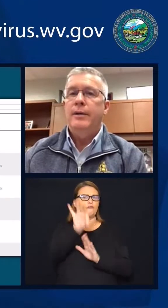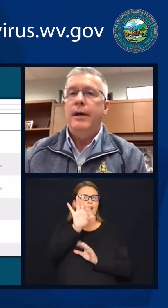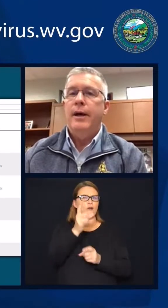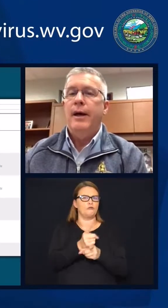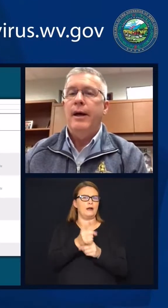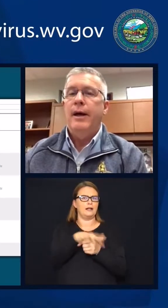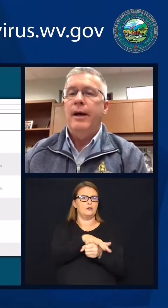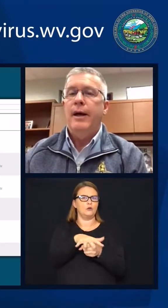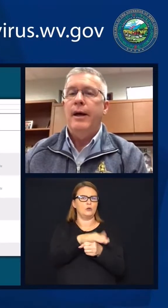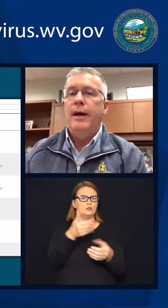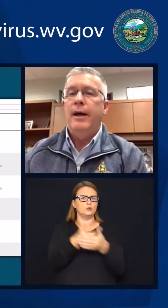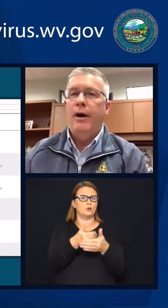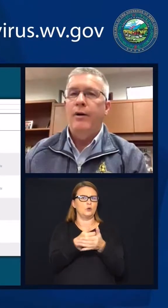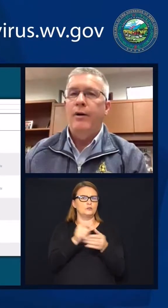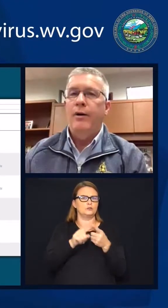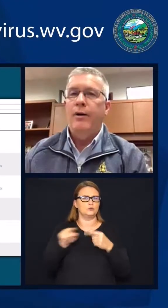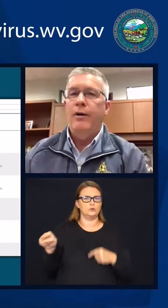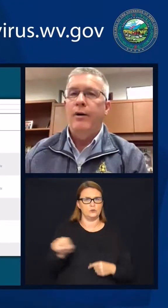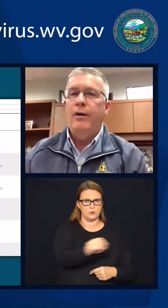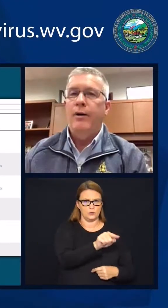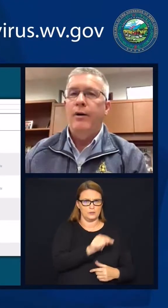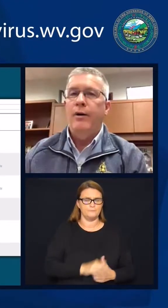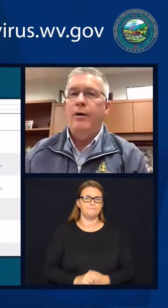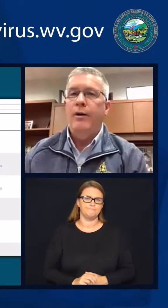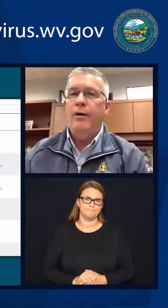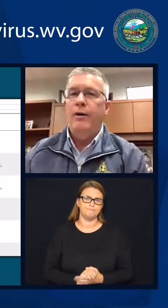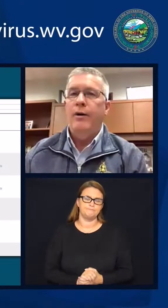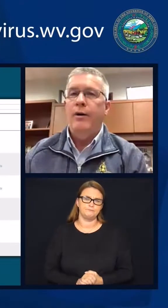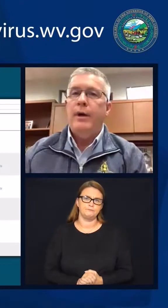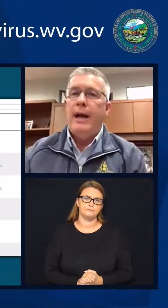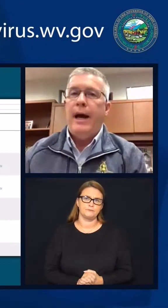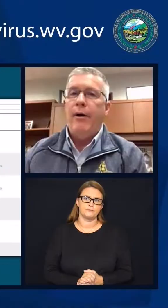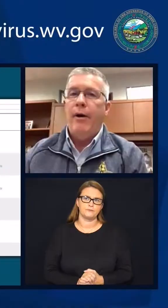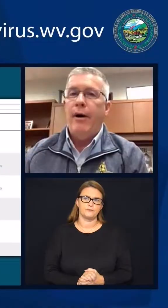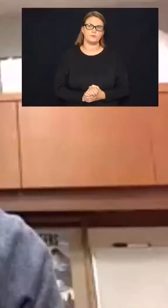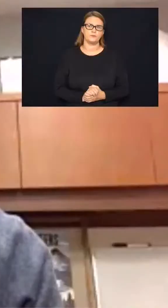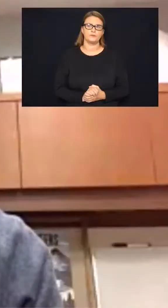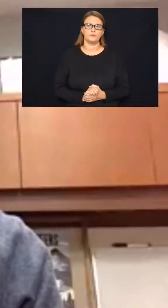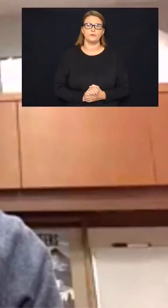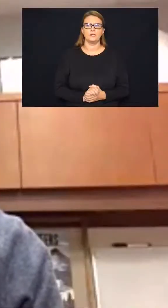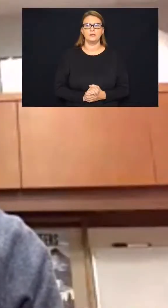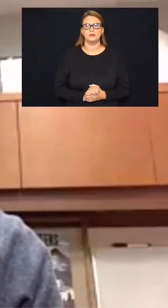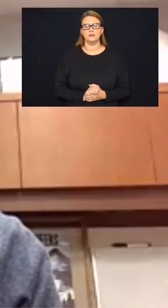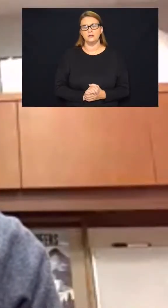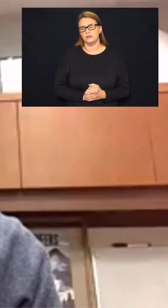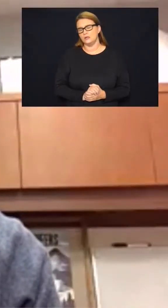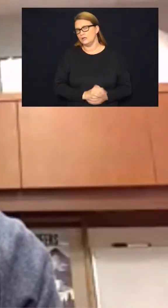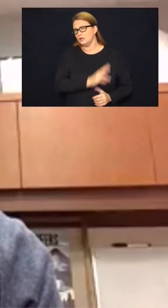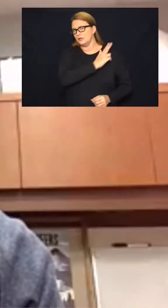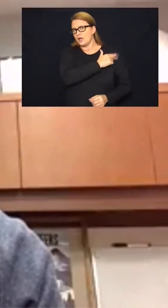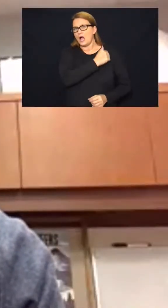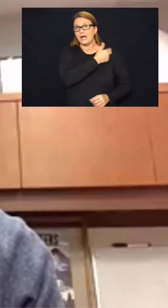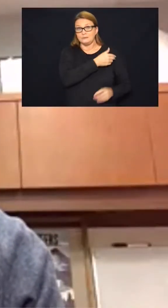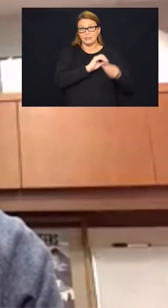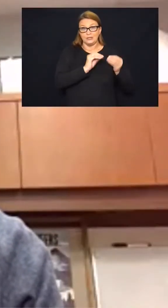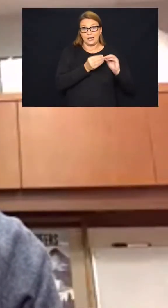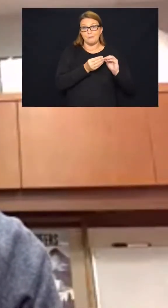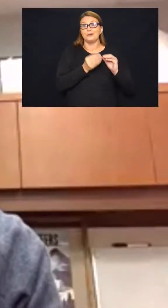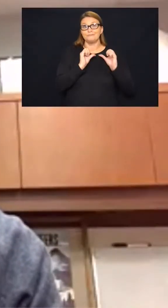get sites there. As the governor pointed out, our hospital numbers continue